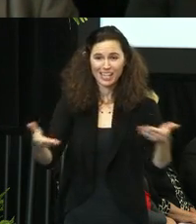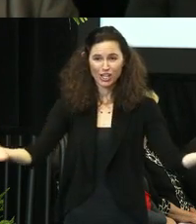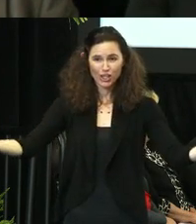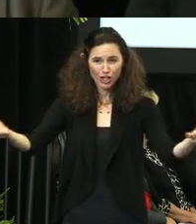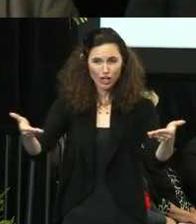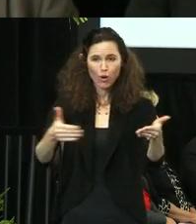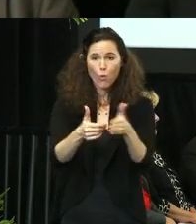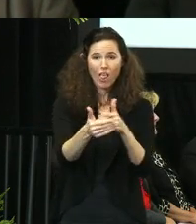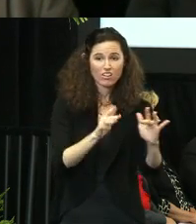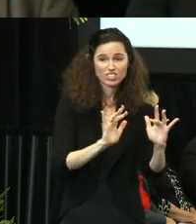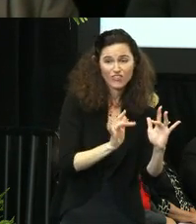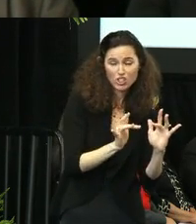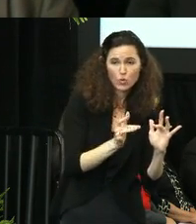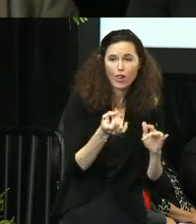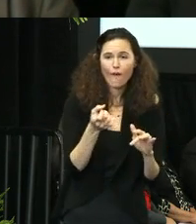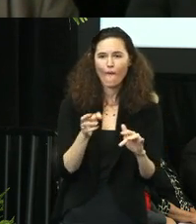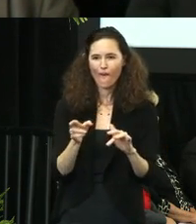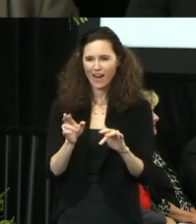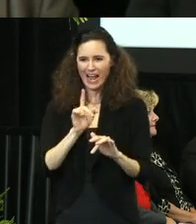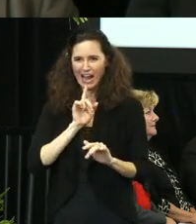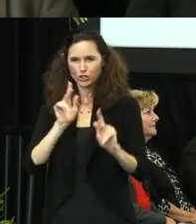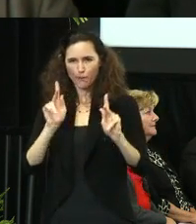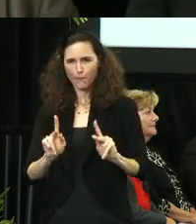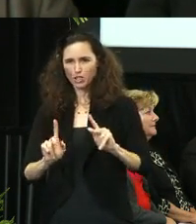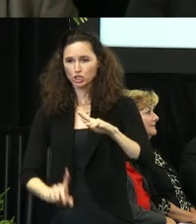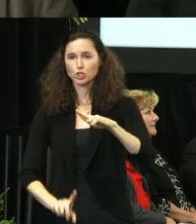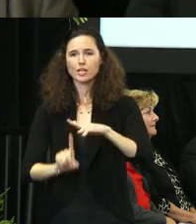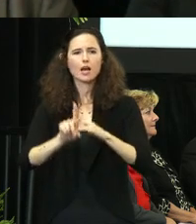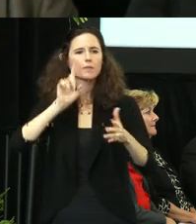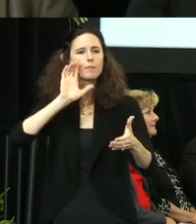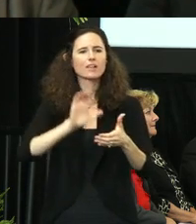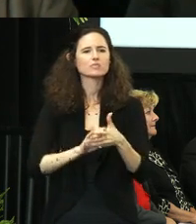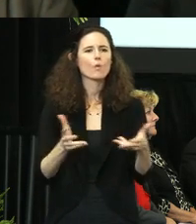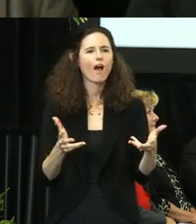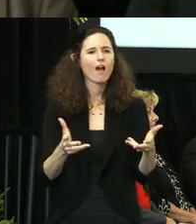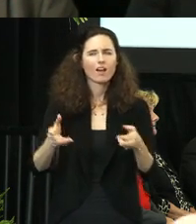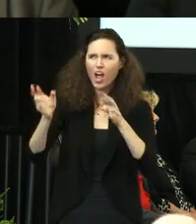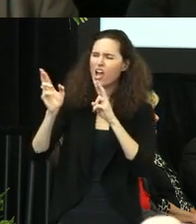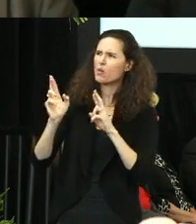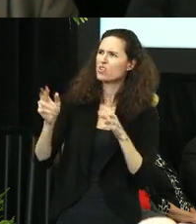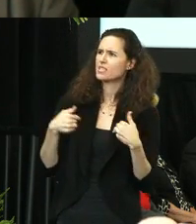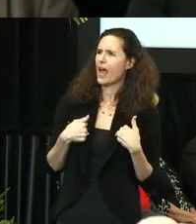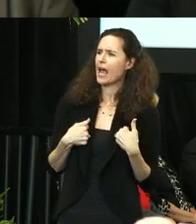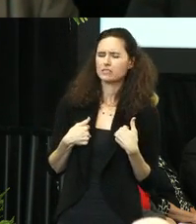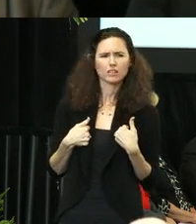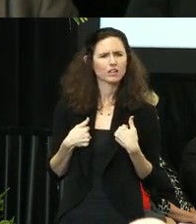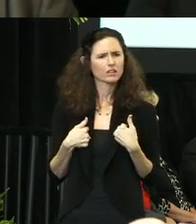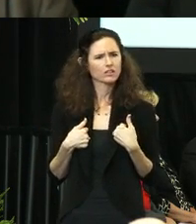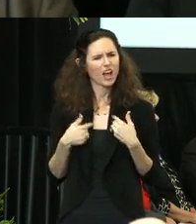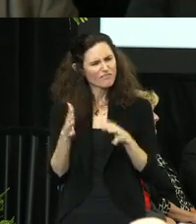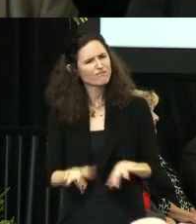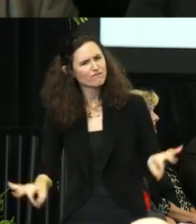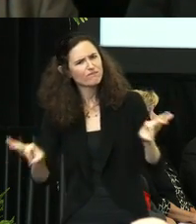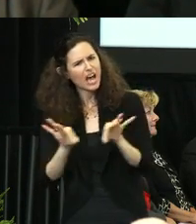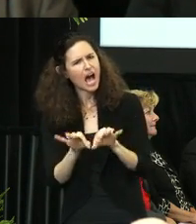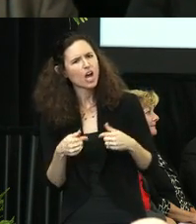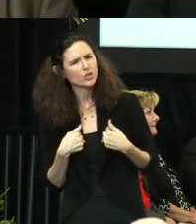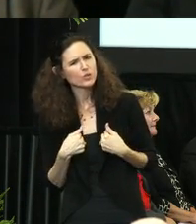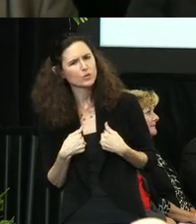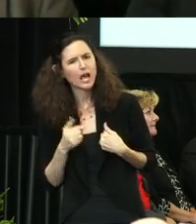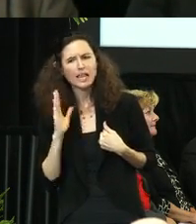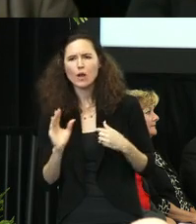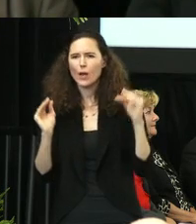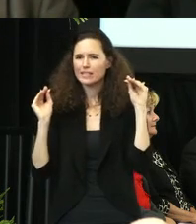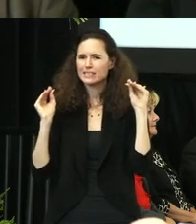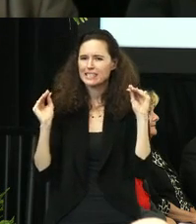virtual or physical, believes they are respected, they are valued, and that they will teach